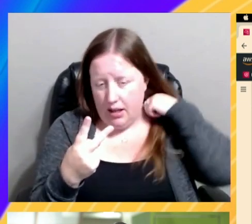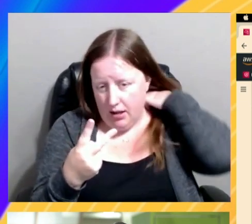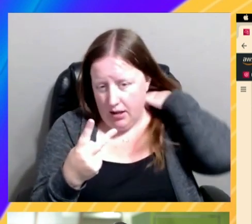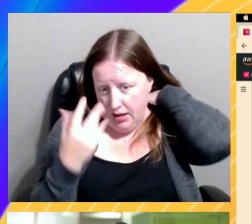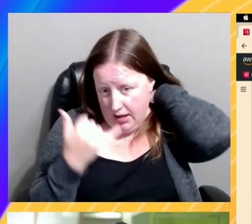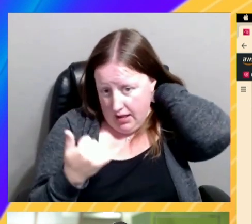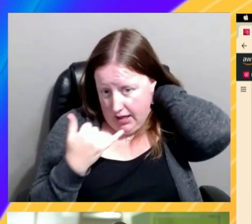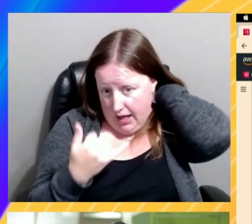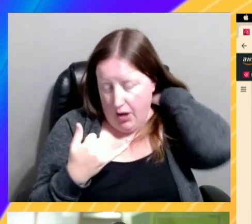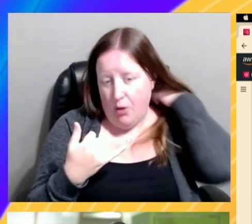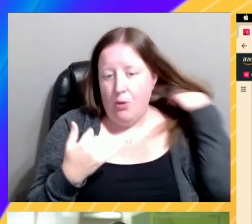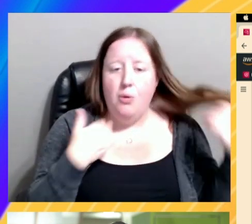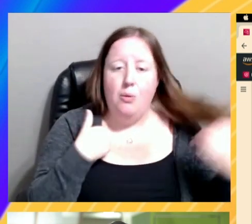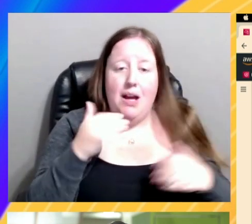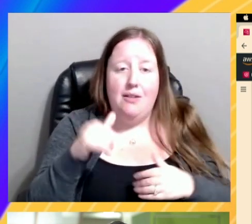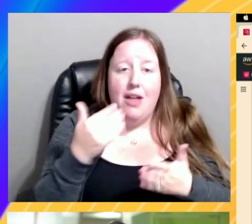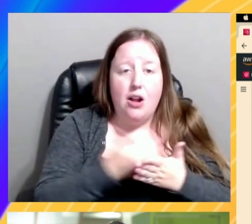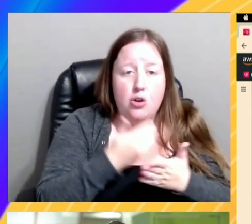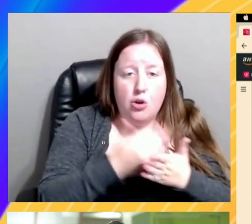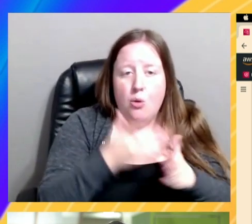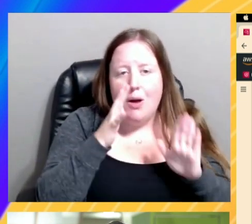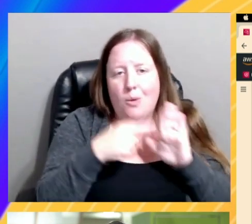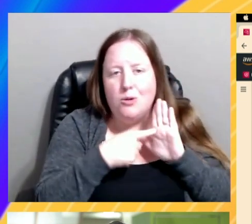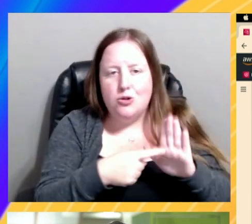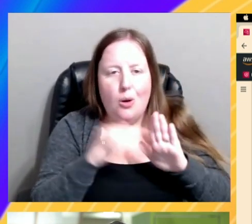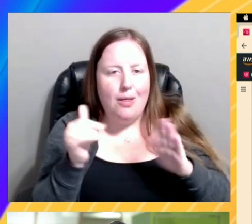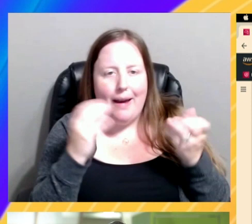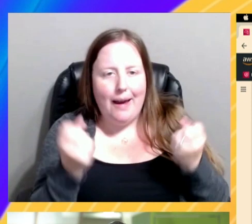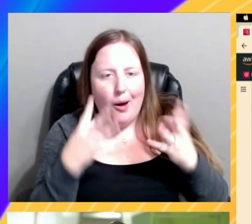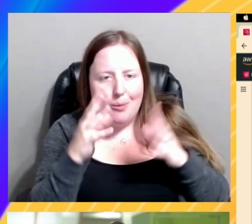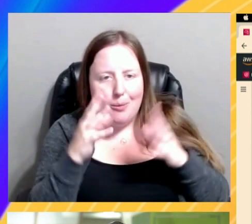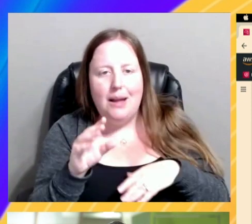widget, which is going to show us how many bunnies were adopted.